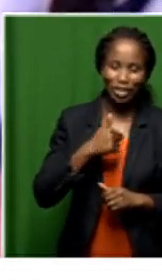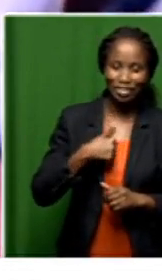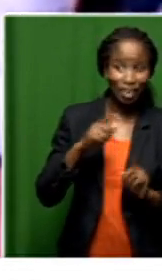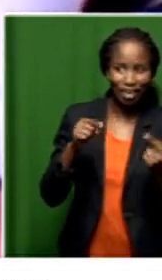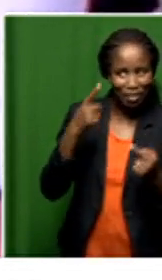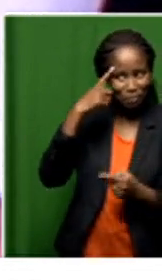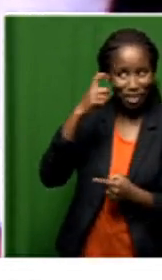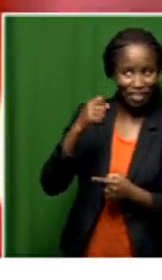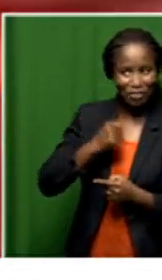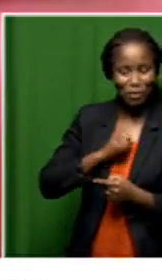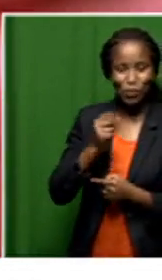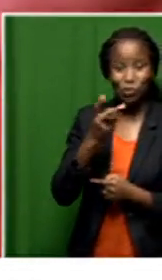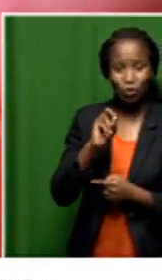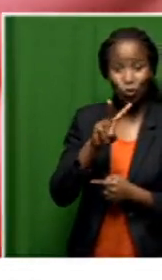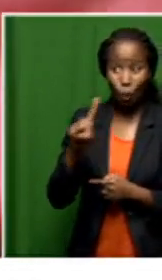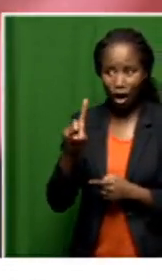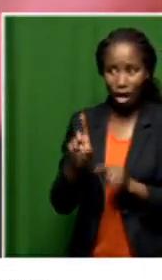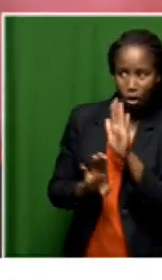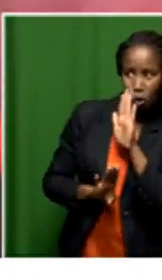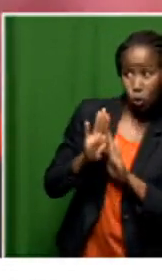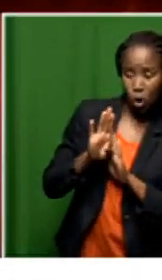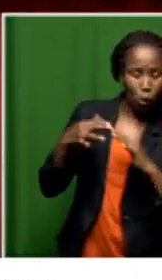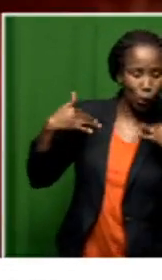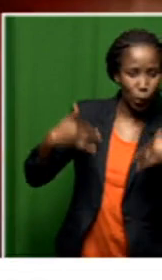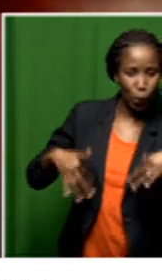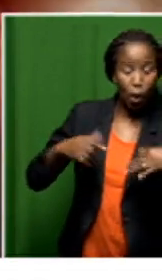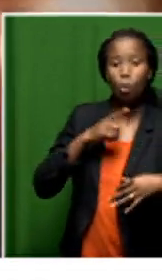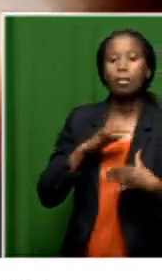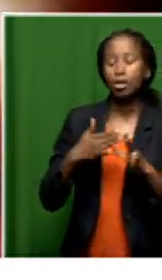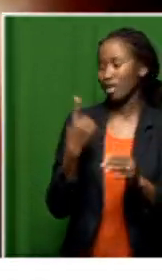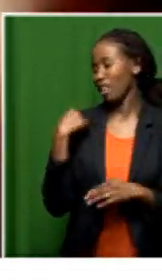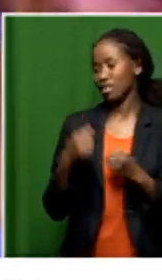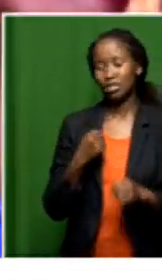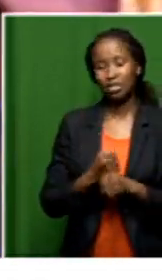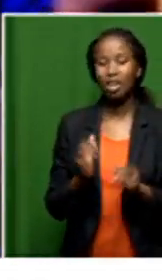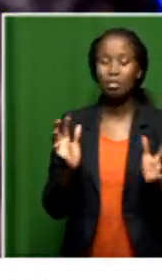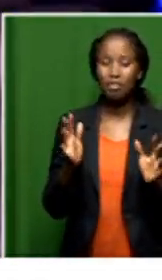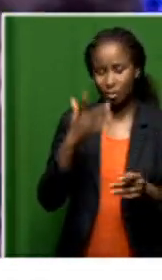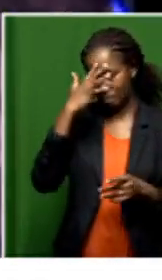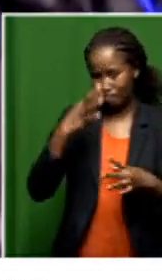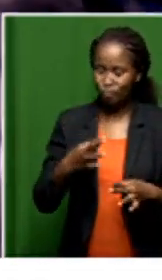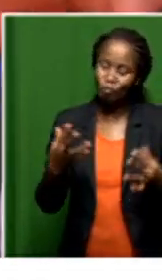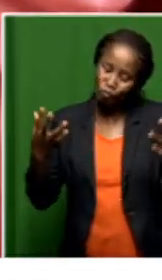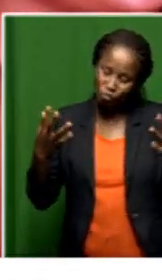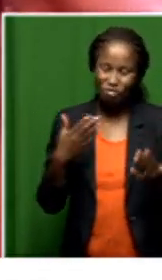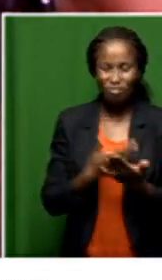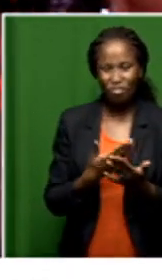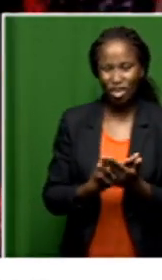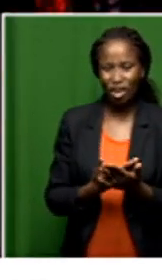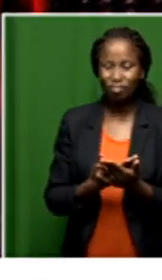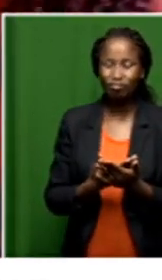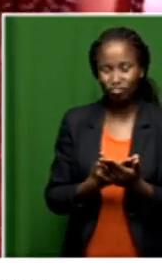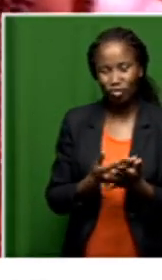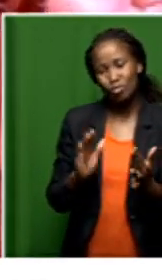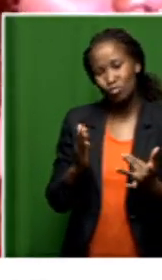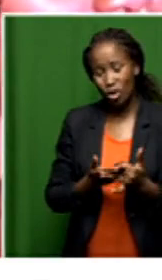my 2021 has become just in terms of music and stuff, because just last year I had decided that, I think I'm going to give a break from singing